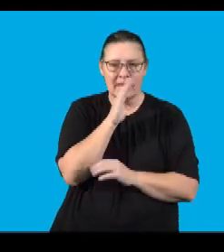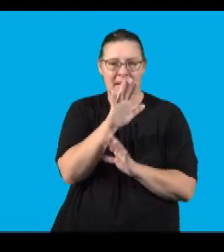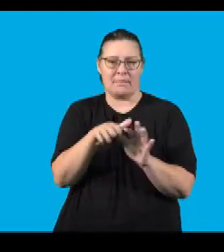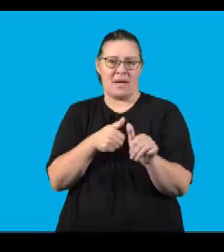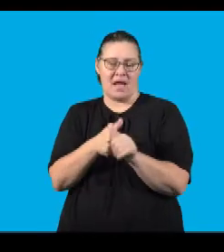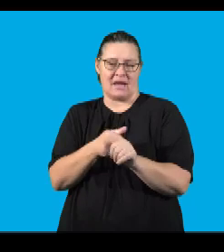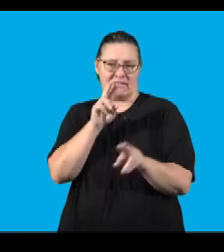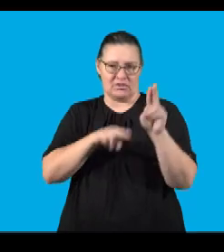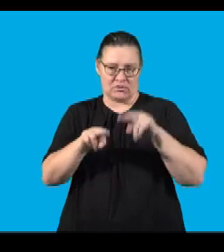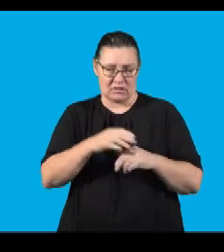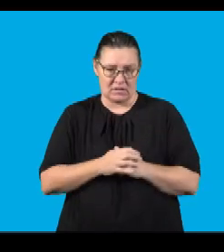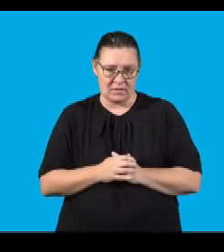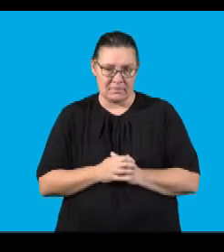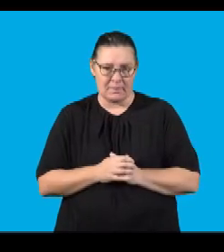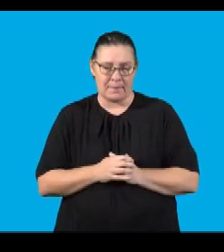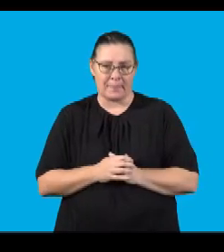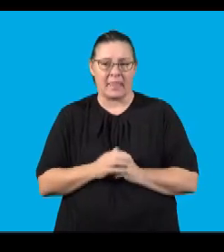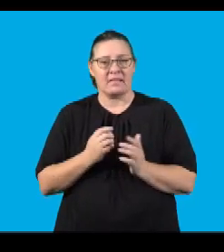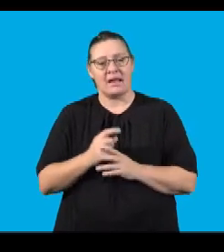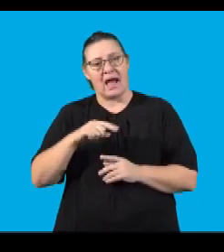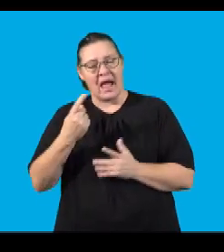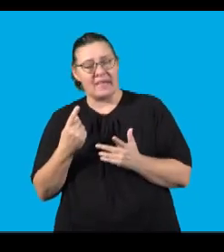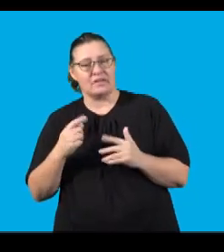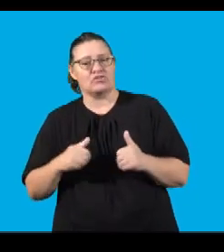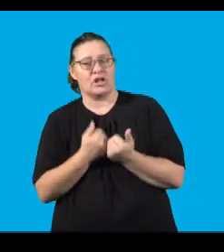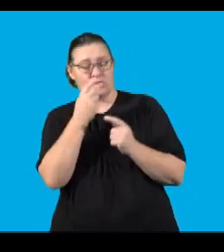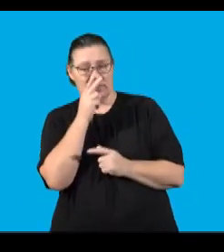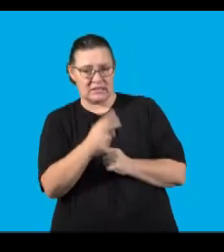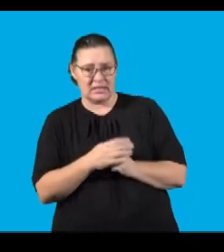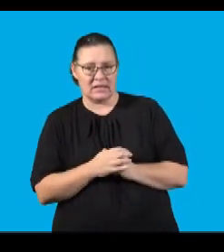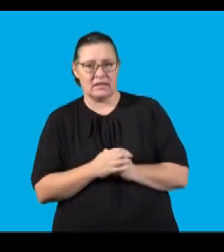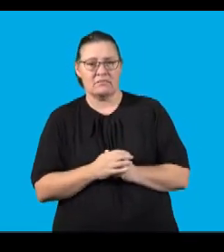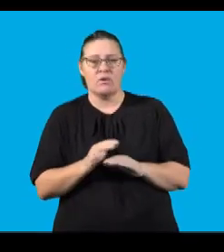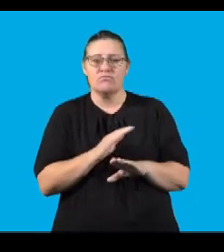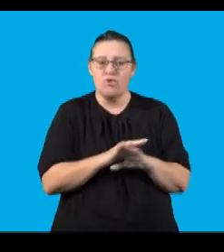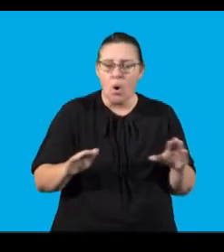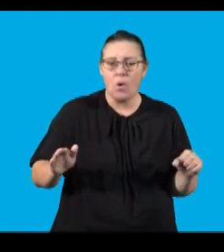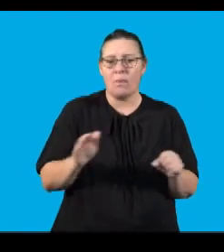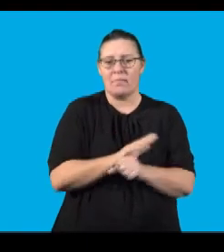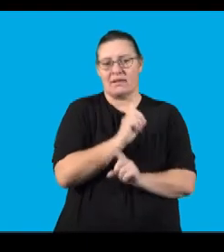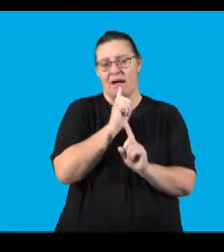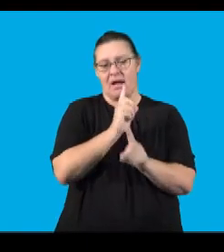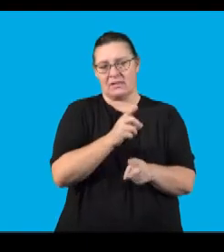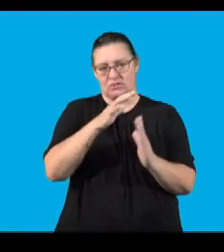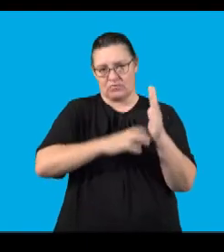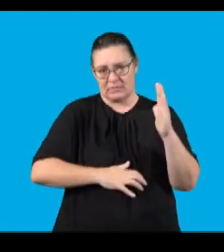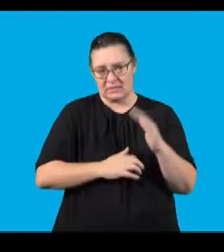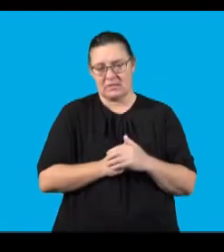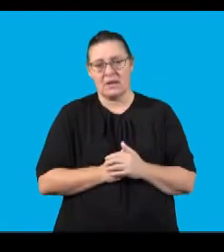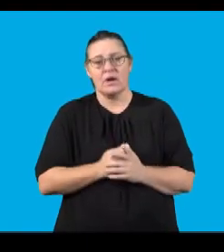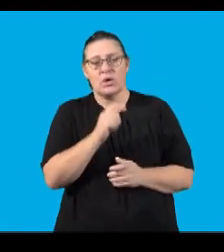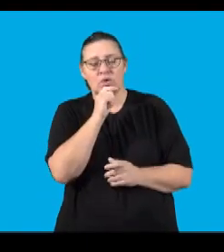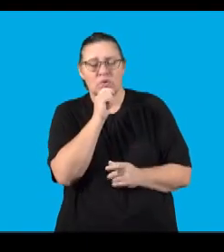the meaning behind the visual. Then another challenge we see is incomplete answer